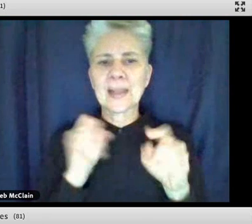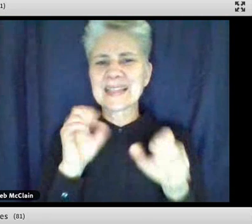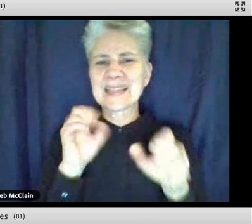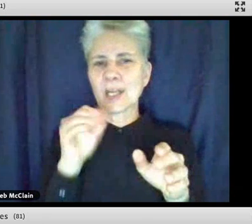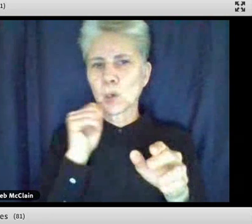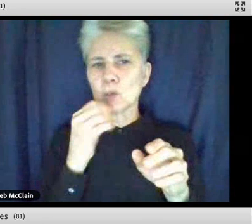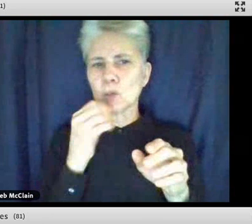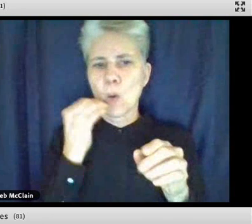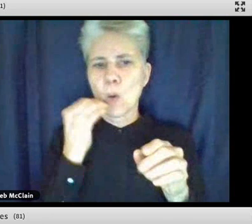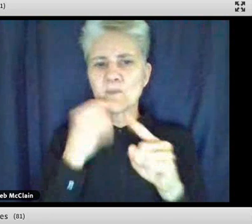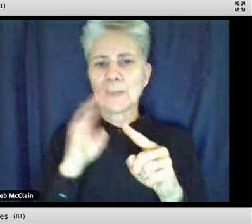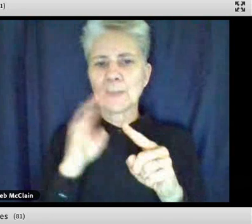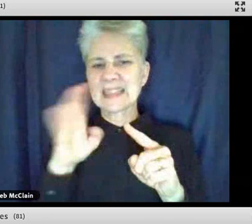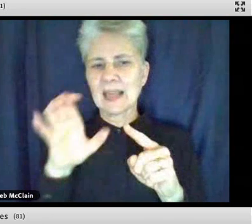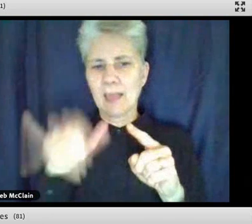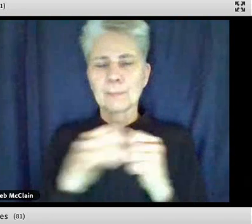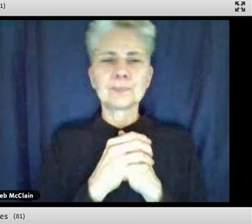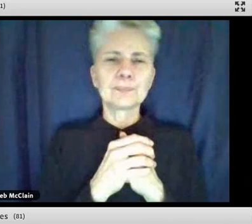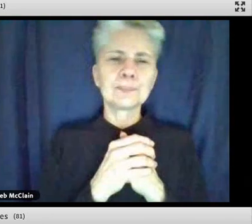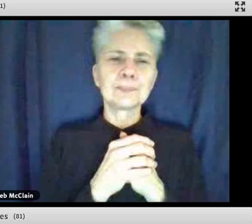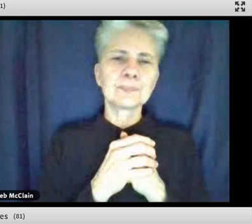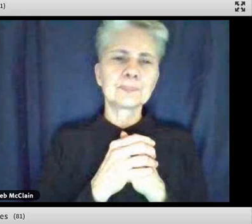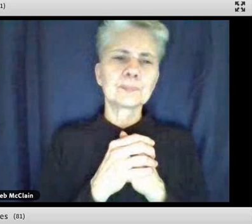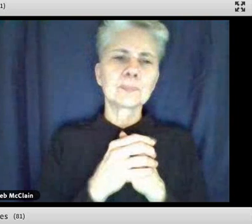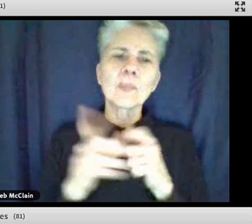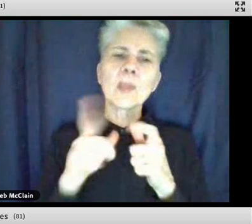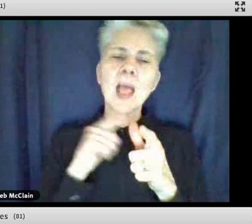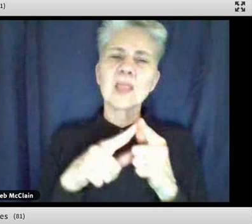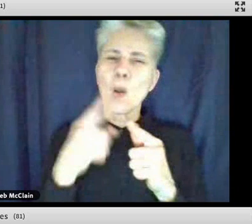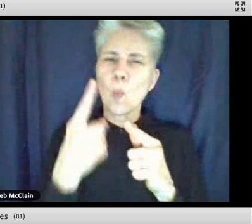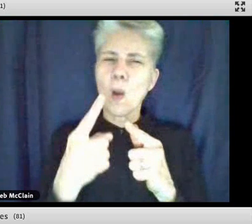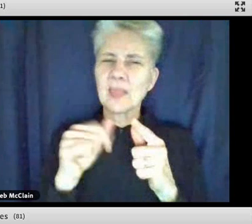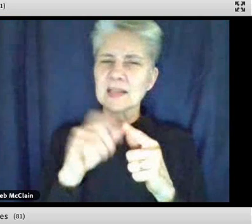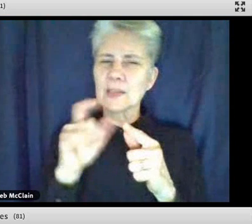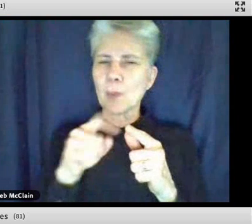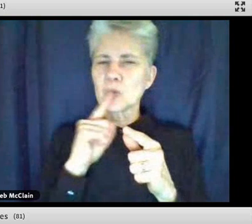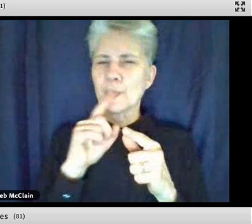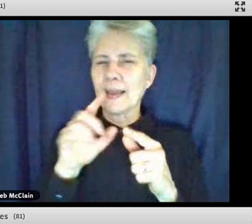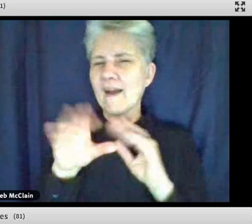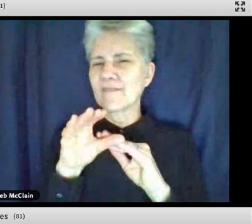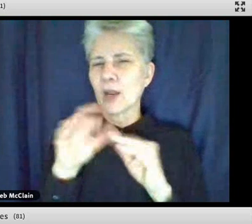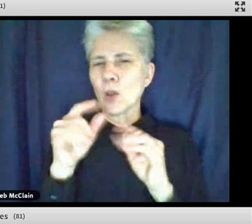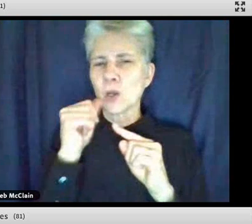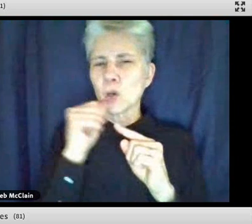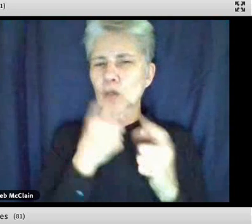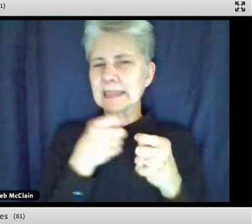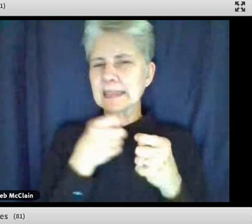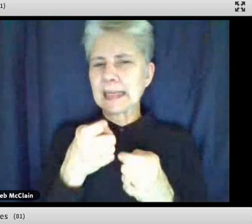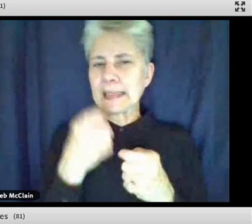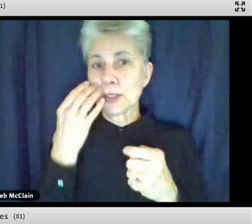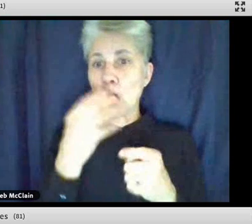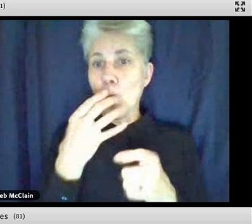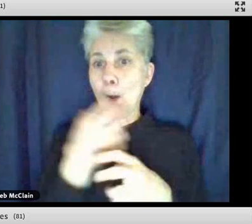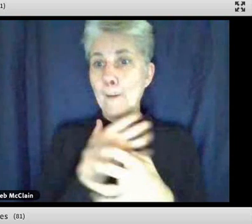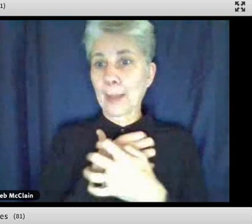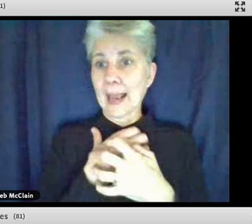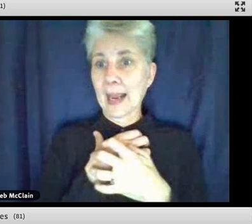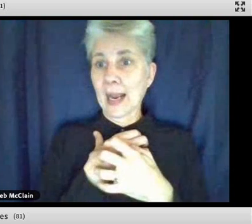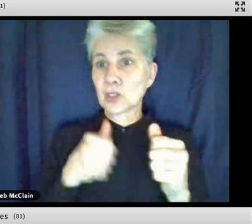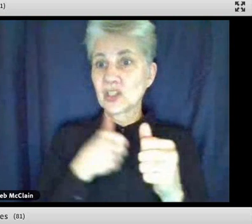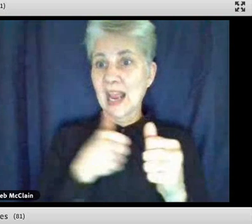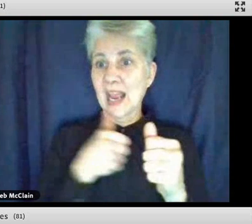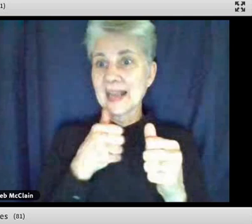BBC. And then the one, this is supposed to be a video of a girl skiing and she didn't know a bear was chasing her. This will break